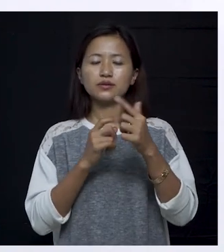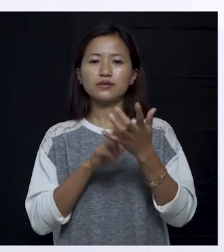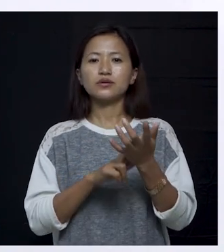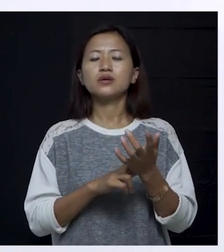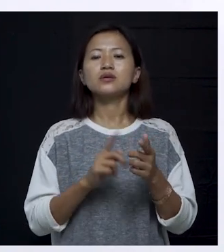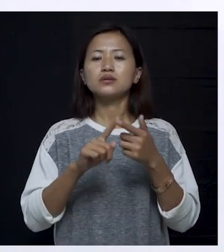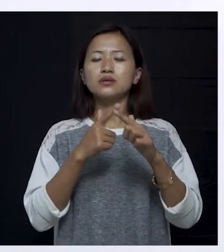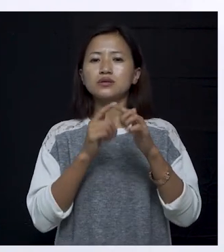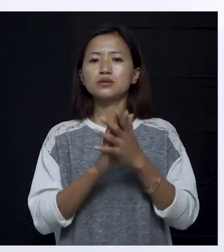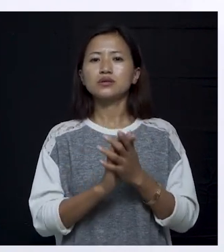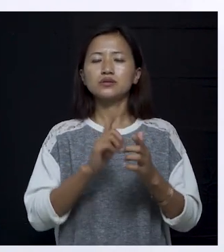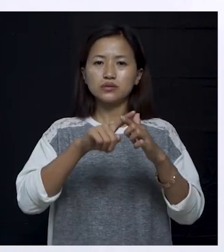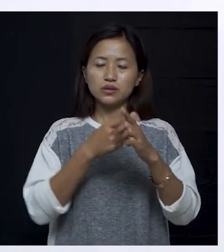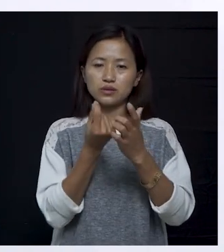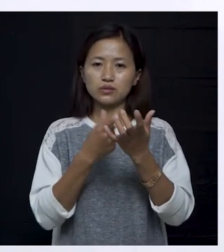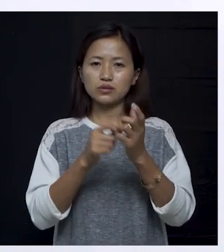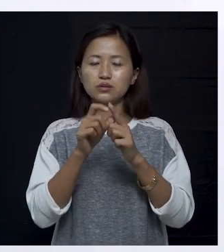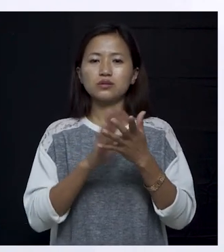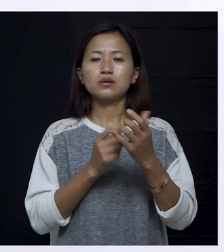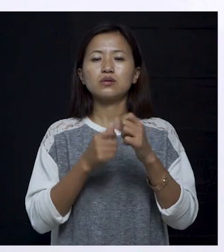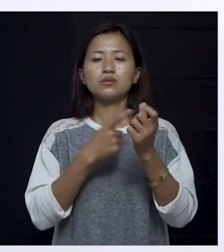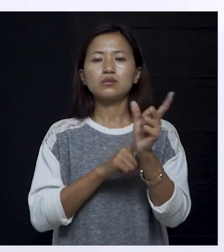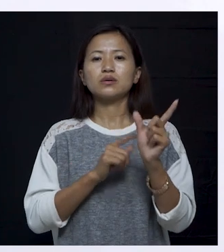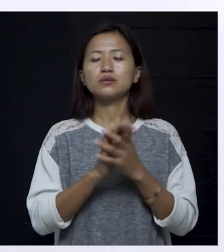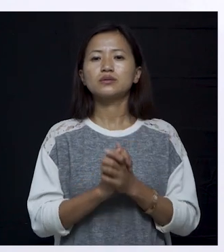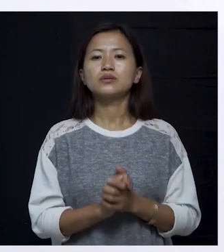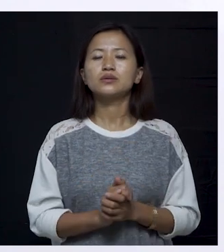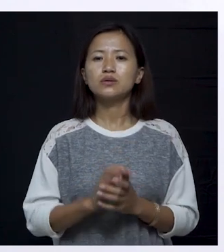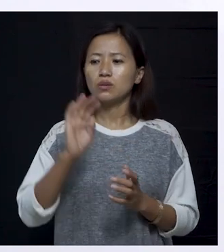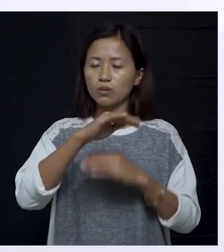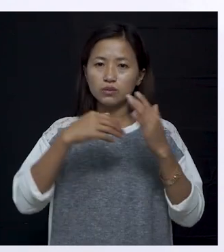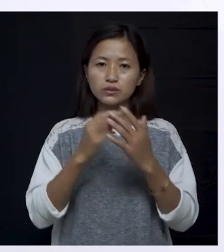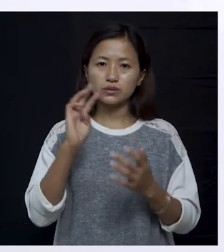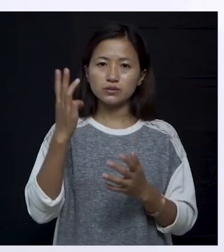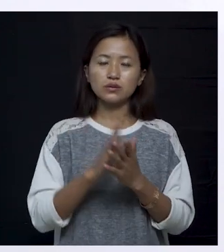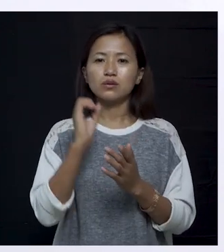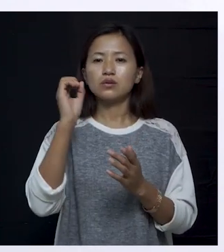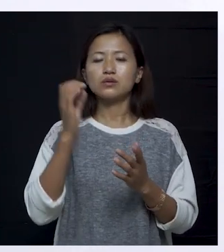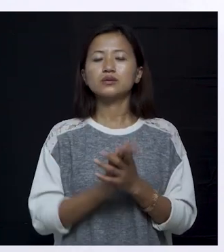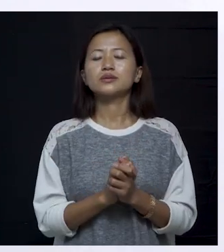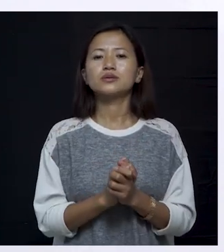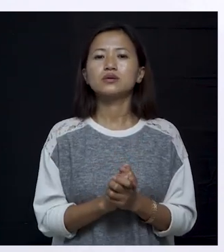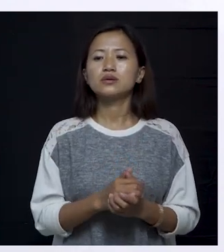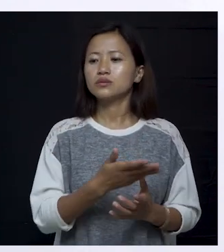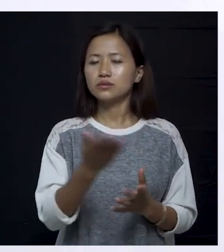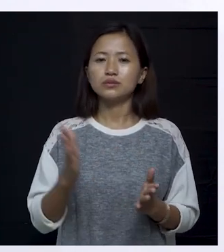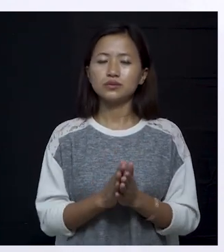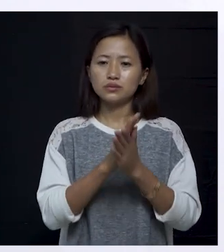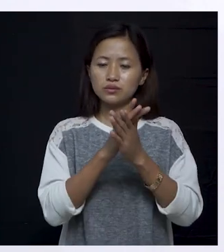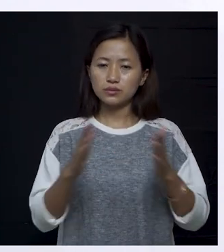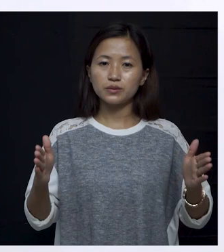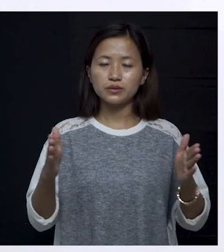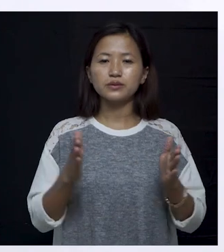executive, and judiciary. And we have also discussed that all these three organs, they should be